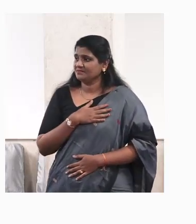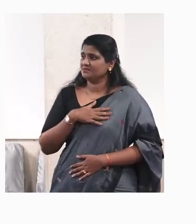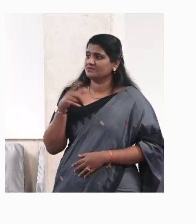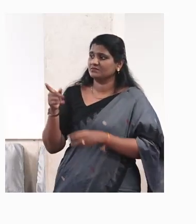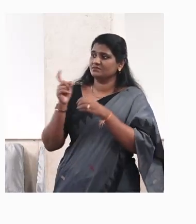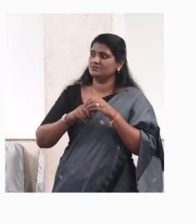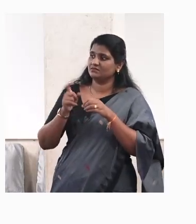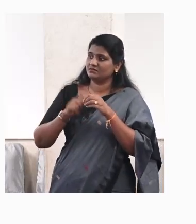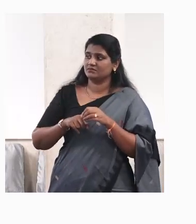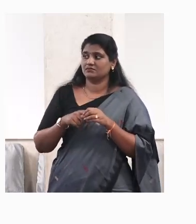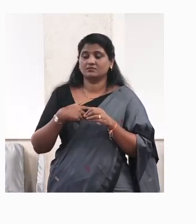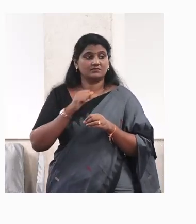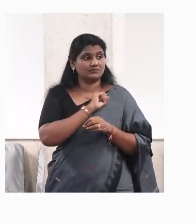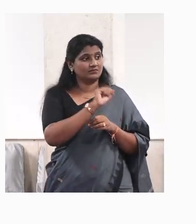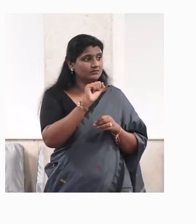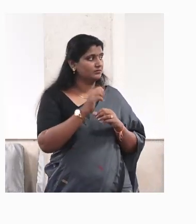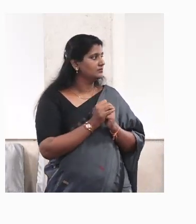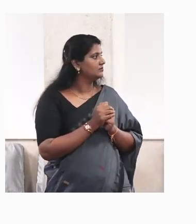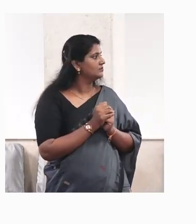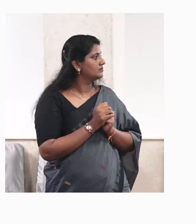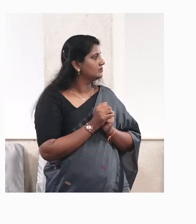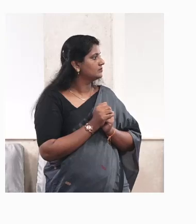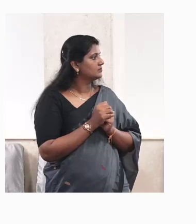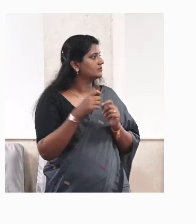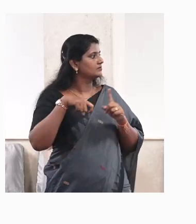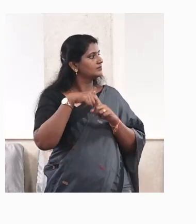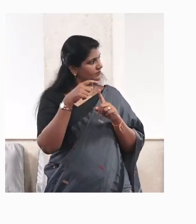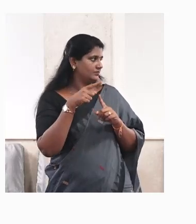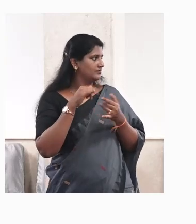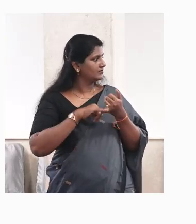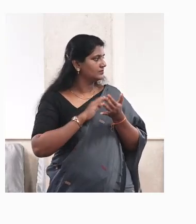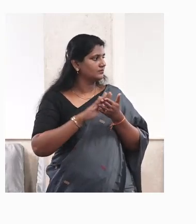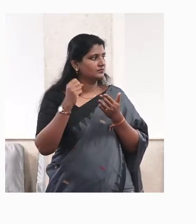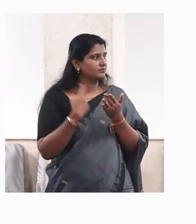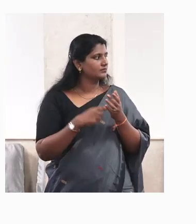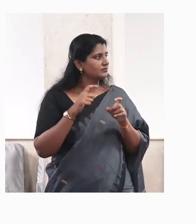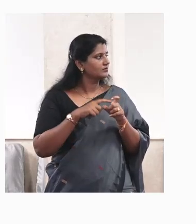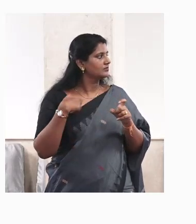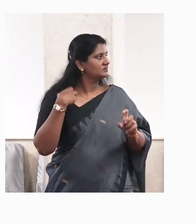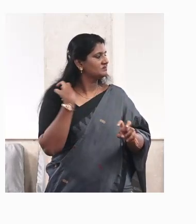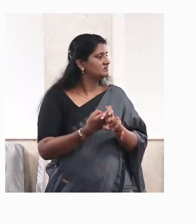I leave yours, Dr. Kishore, last because it's the more difficult.